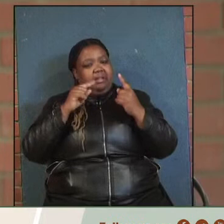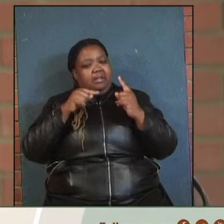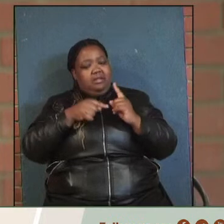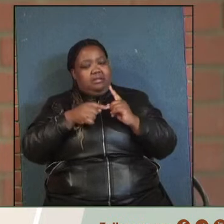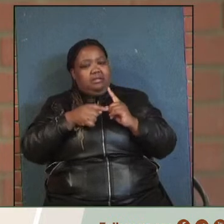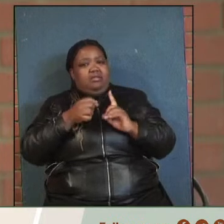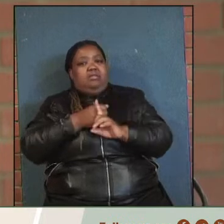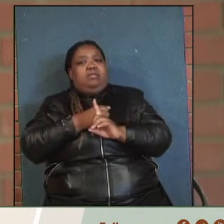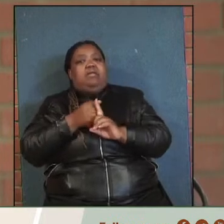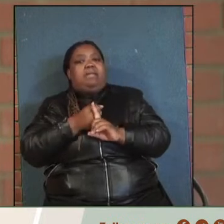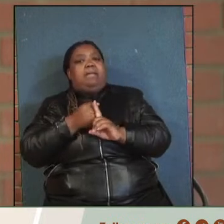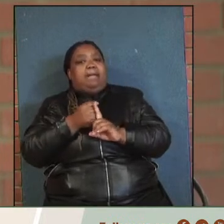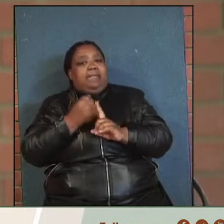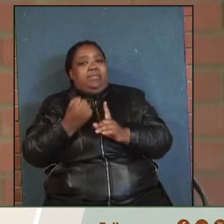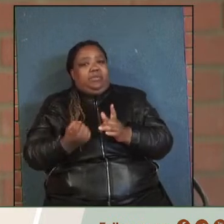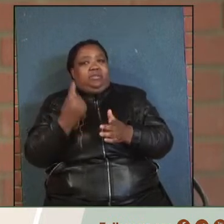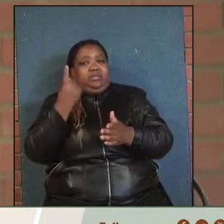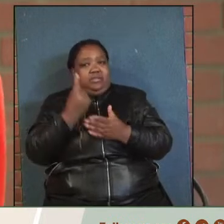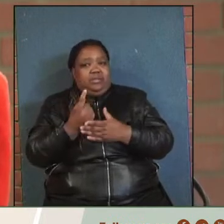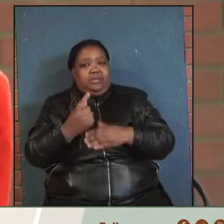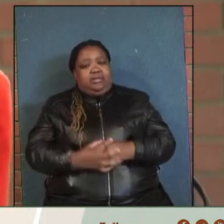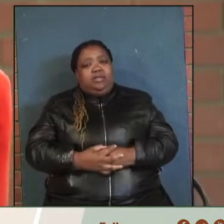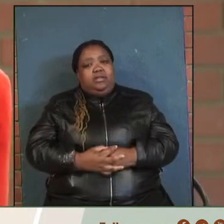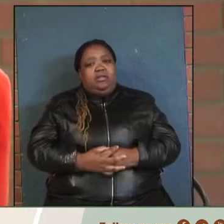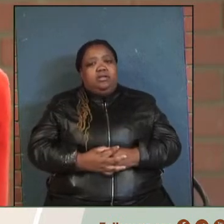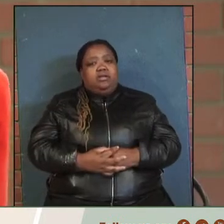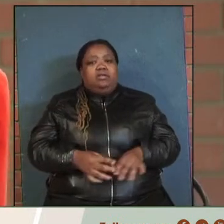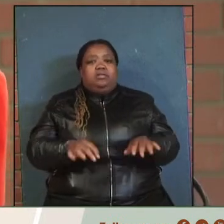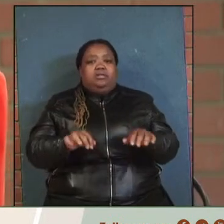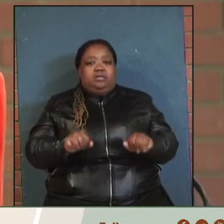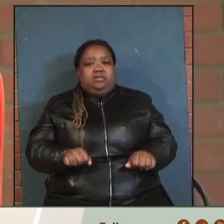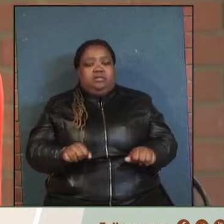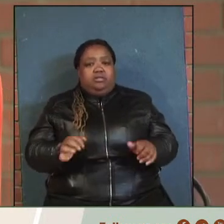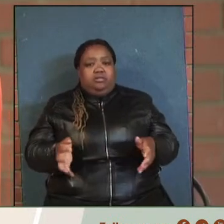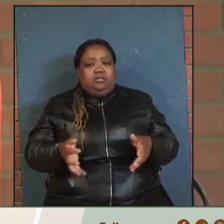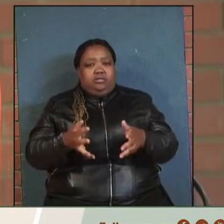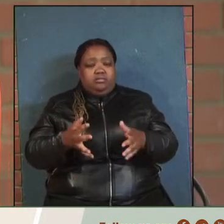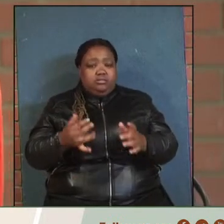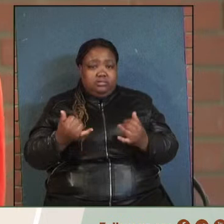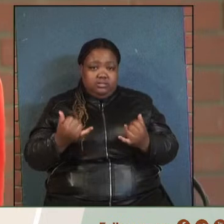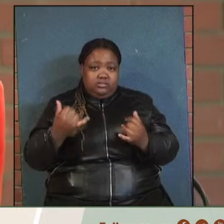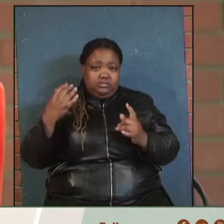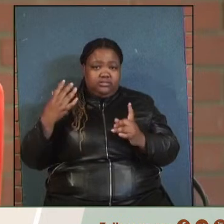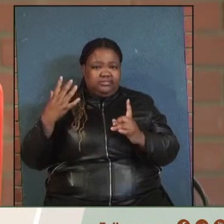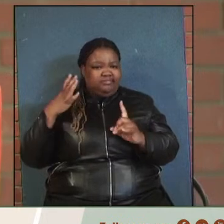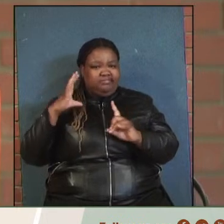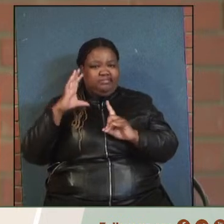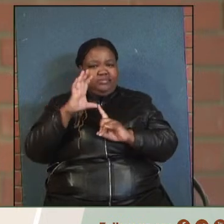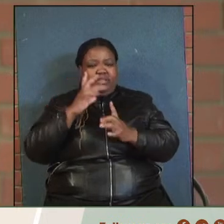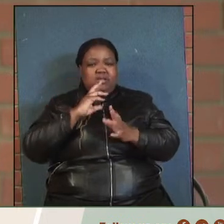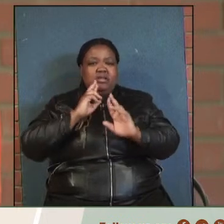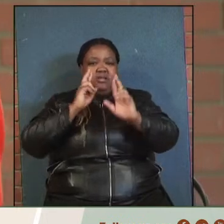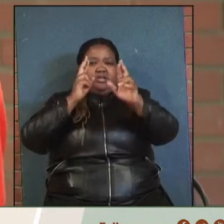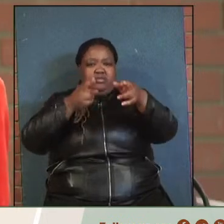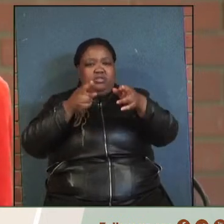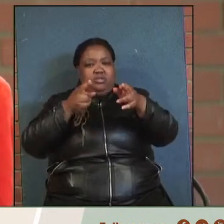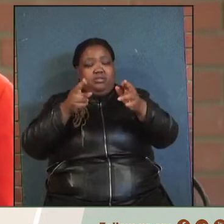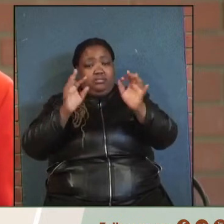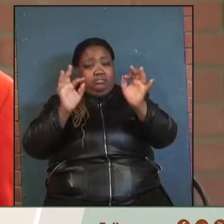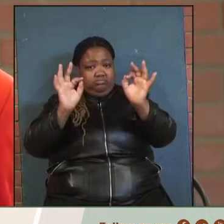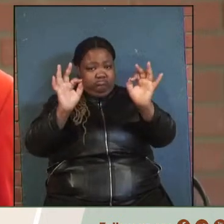abuse may be taking place. These professionals, called mandated reporters, are in a unique position to